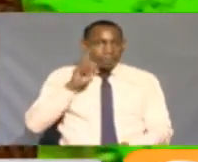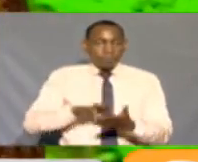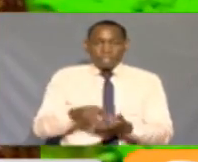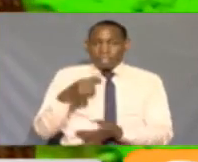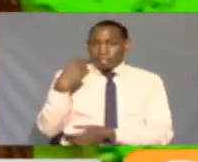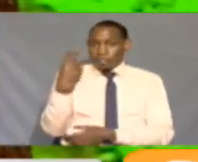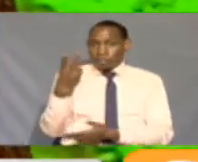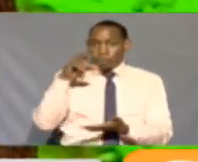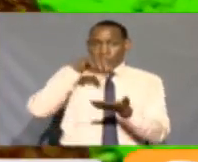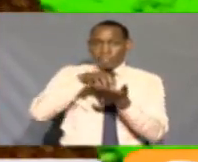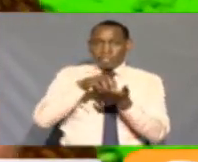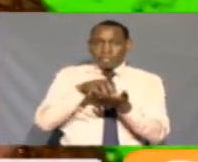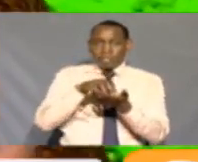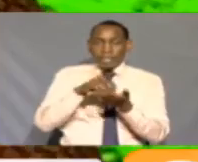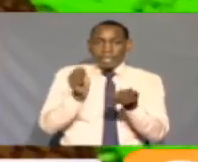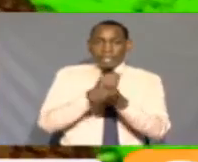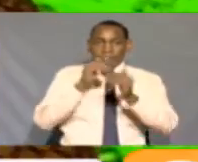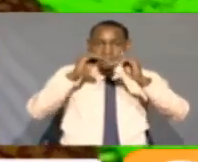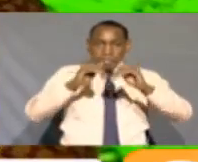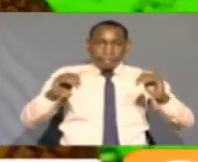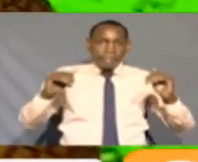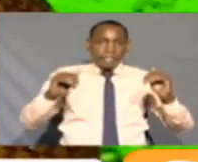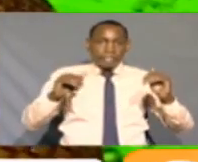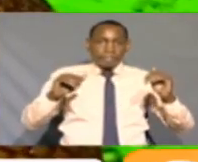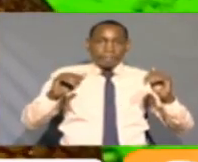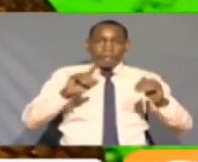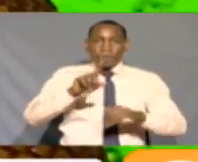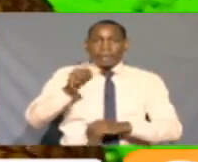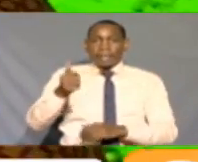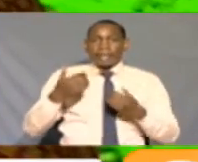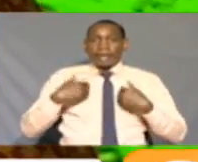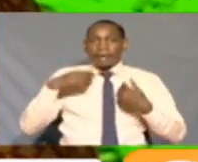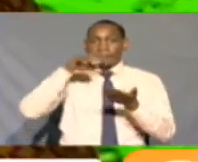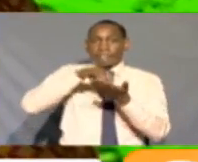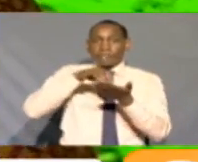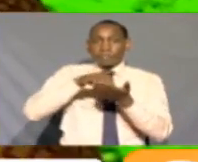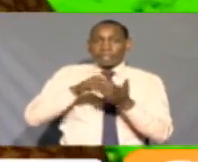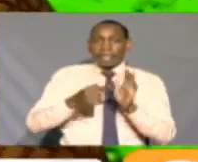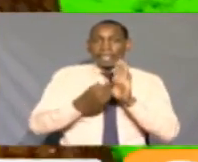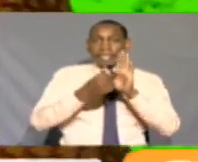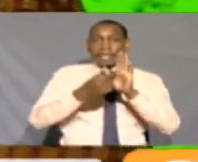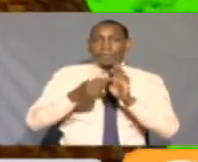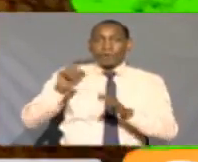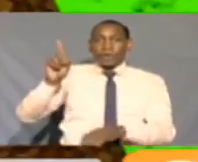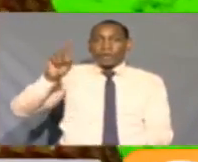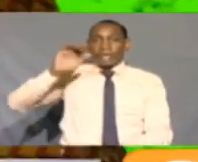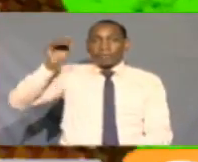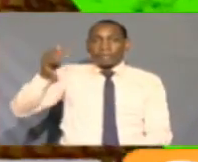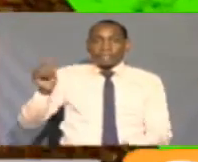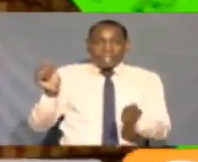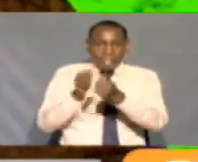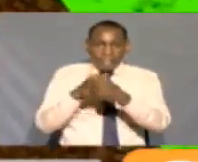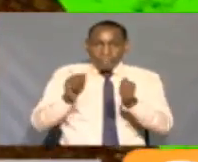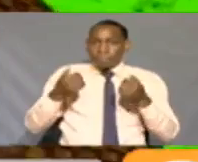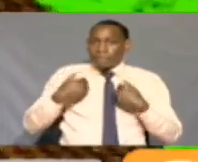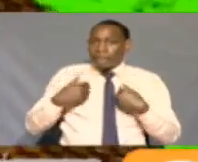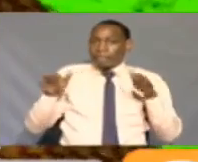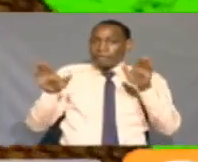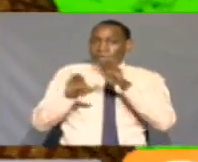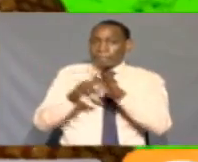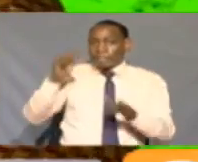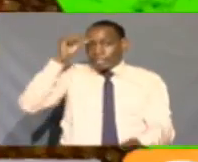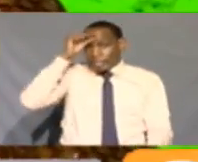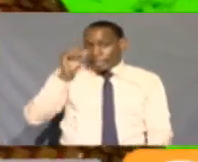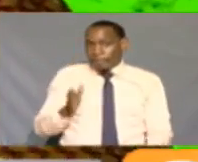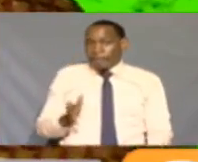two positions cannot be extricated from each other. So you have a situation like the county of Nairobi, where we have been unable to have a deputy